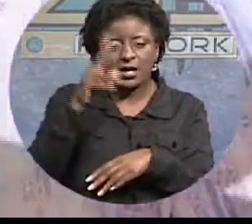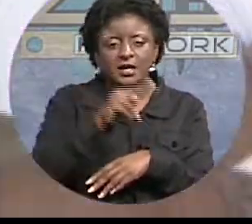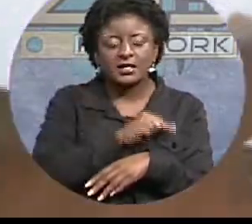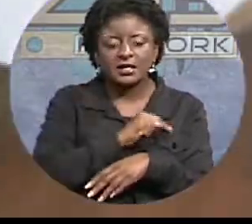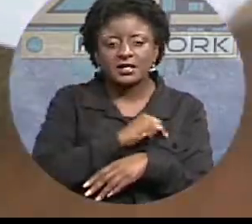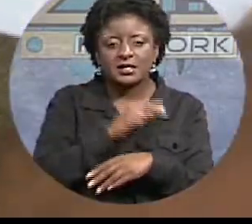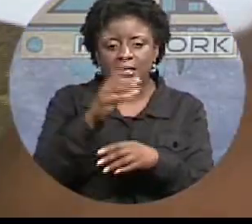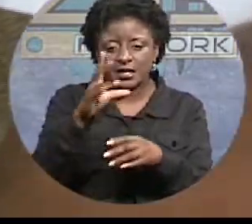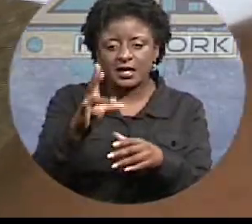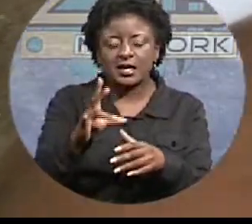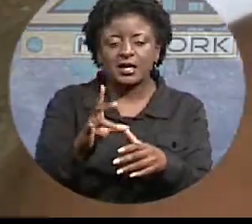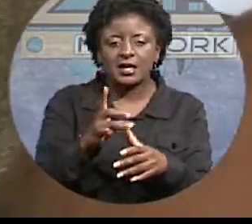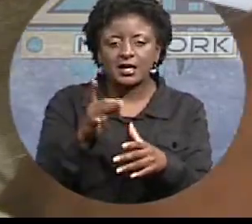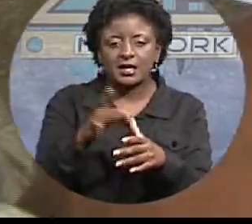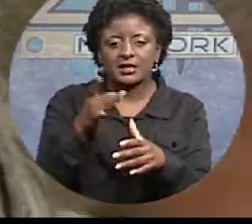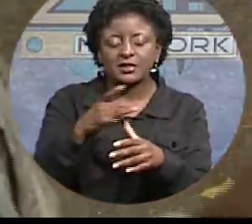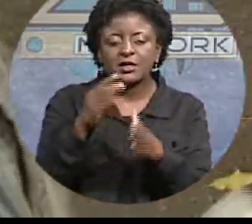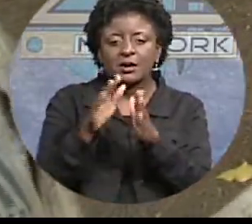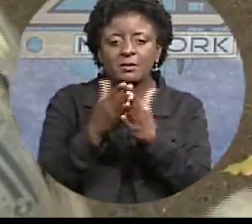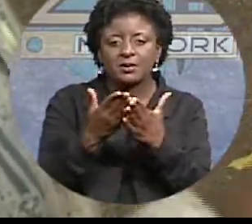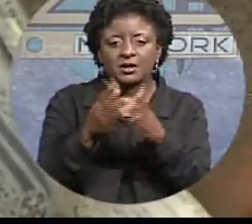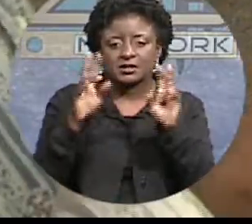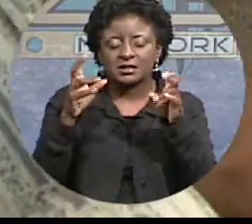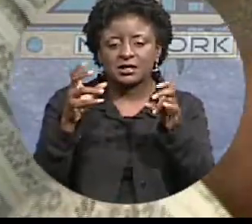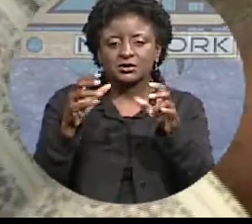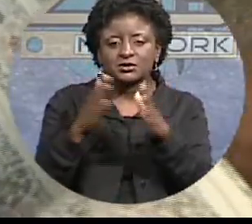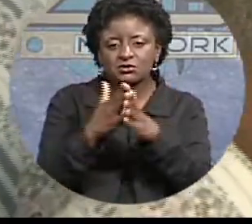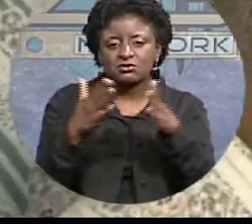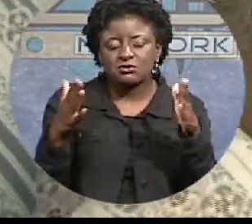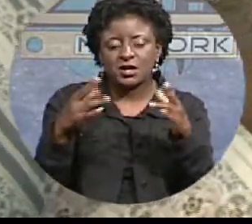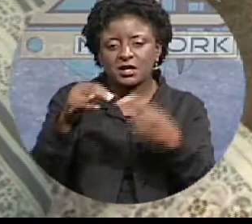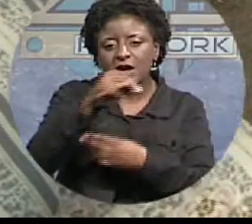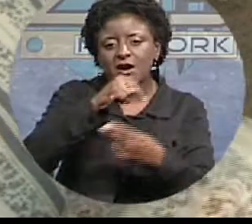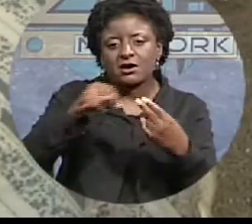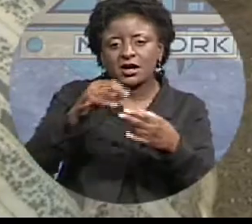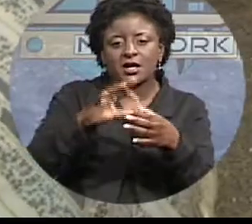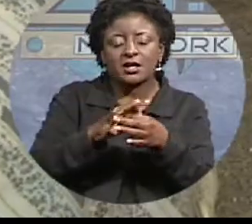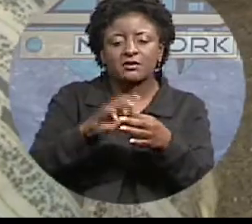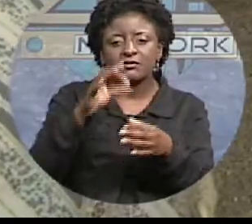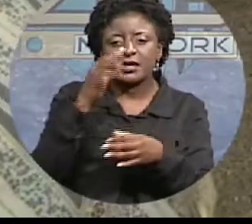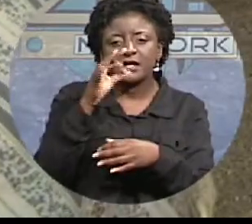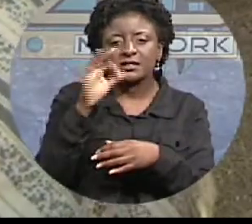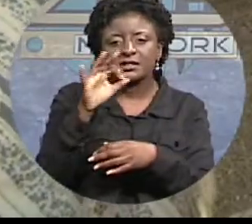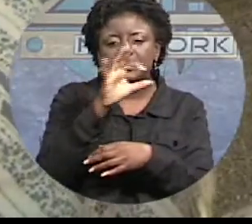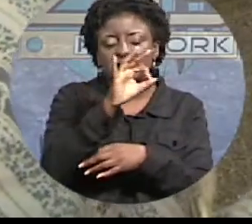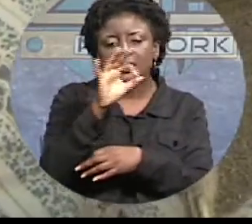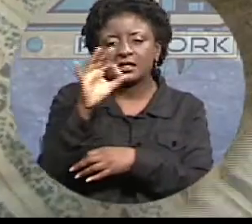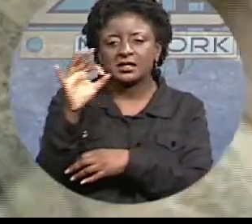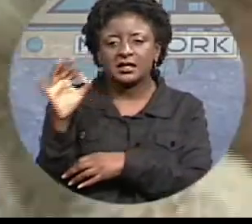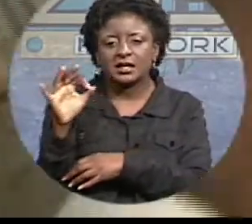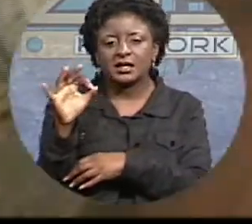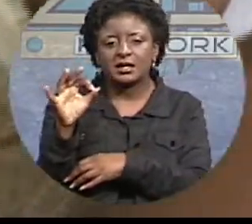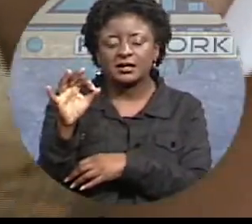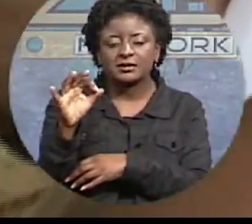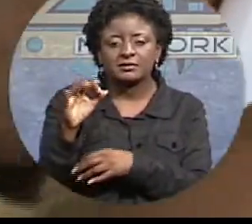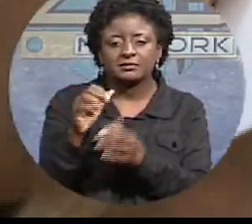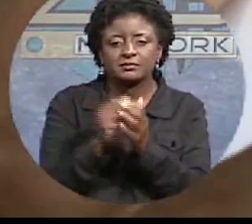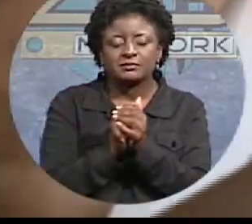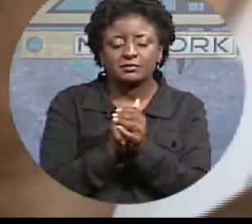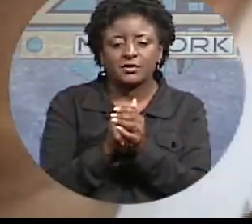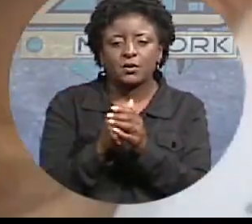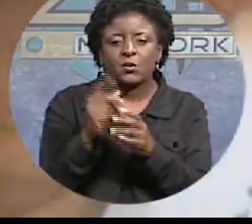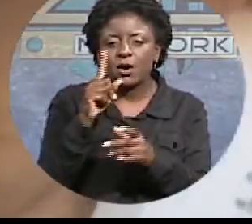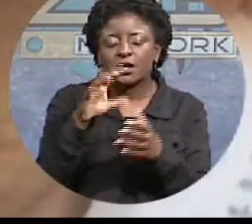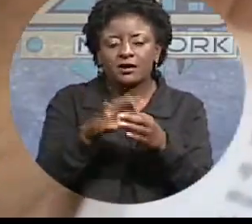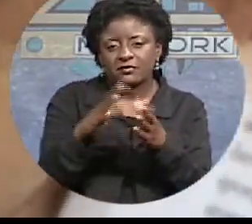The Great Bahamas Hurricane of 1929. The Category 4 storm was one of the biggest weather systems to hit Nassau. Mr.